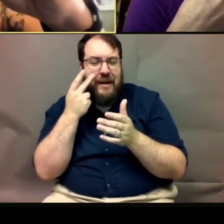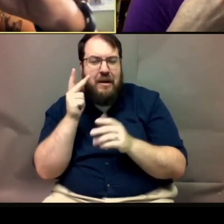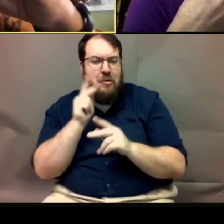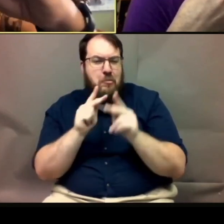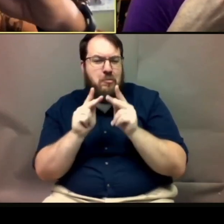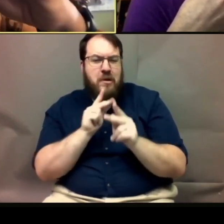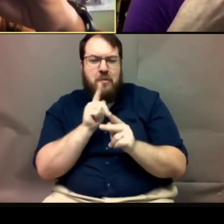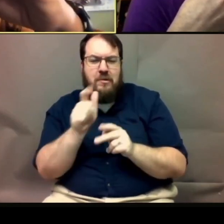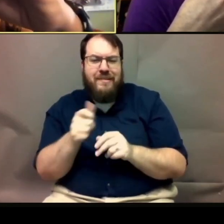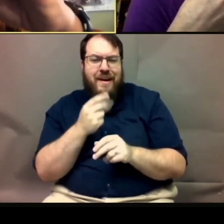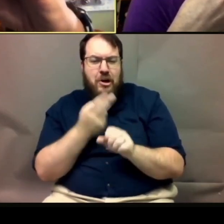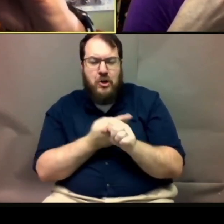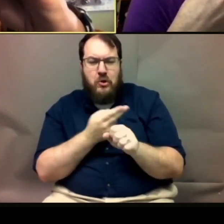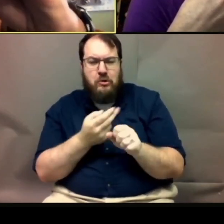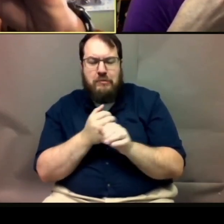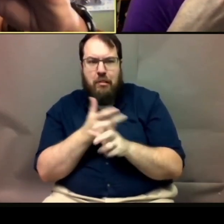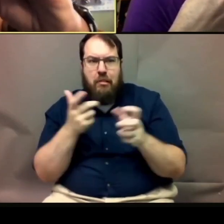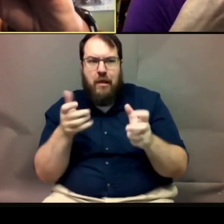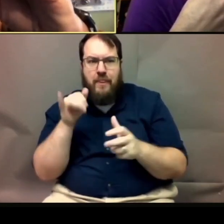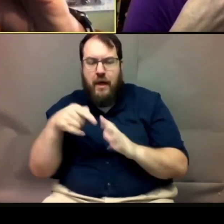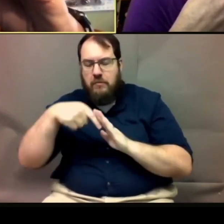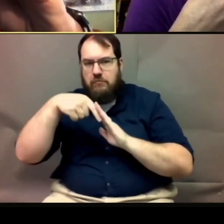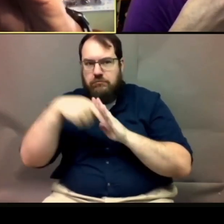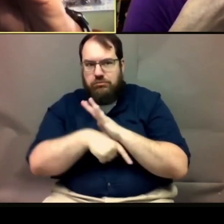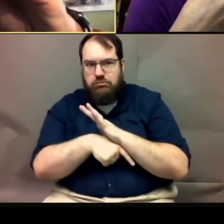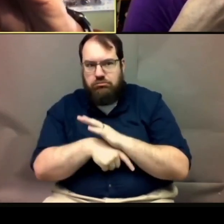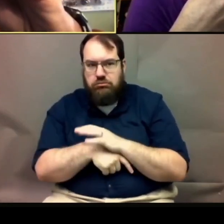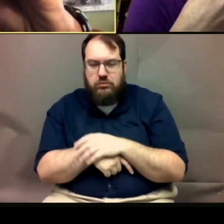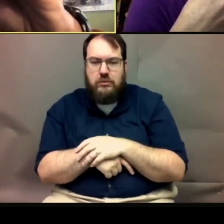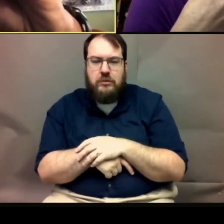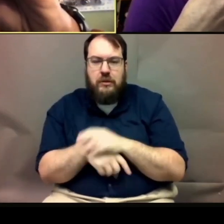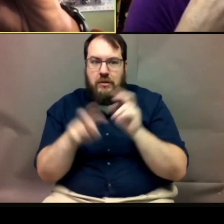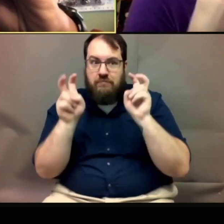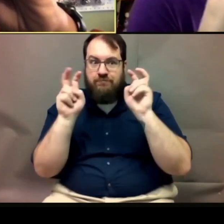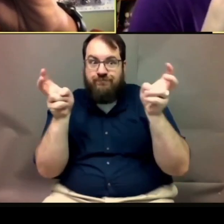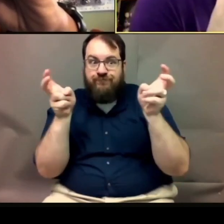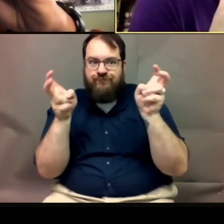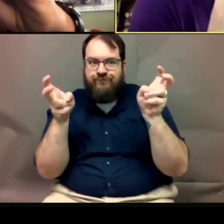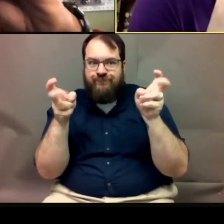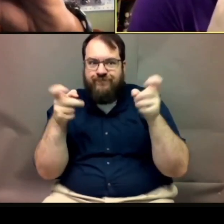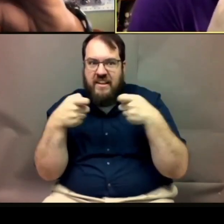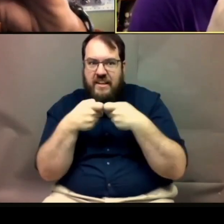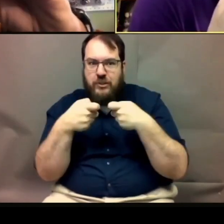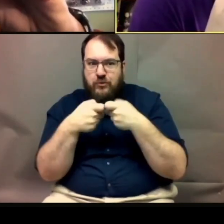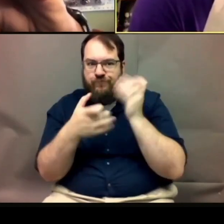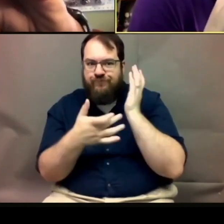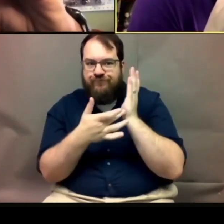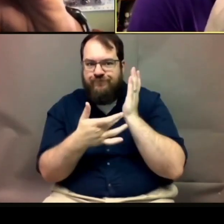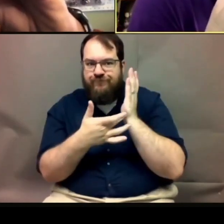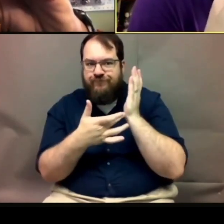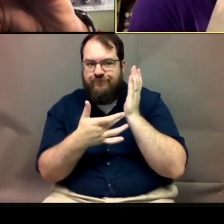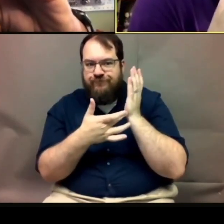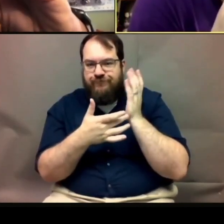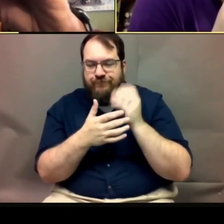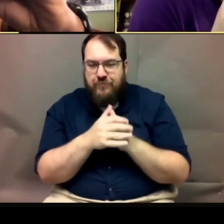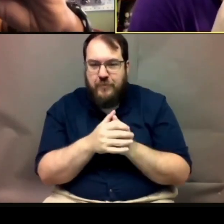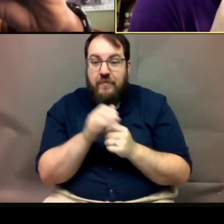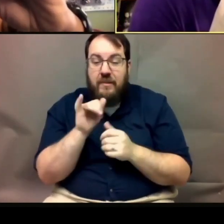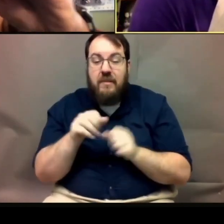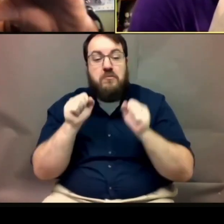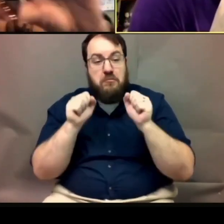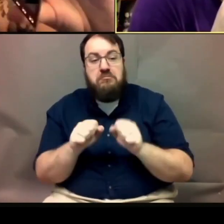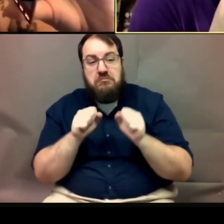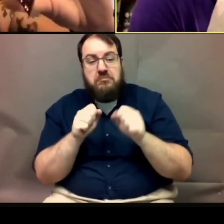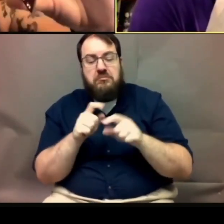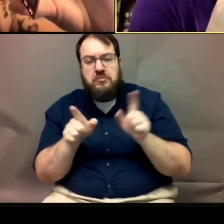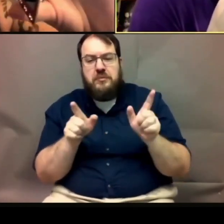this is like getting it way into quote unquote electronics. Yeah, it's a little fiddly. It's doable. Yeah.